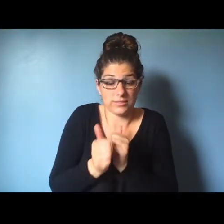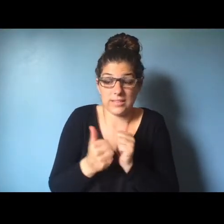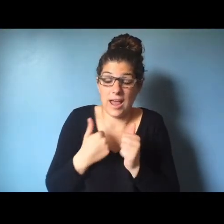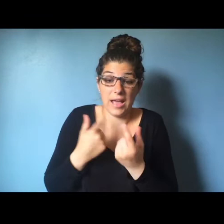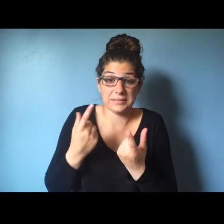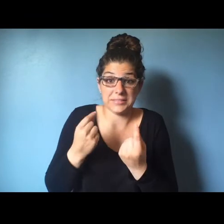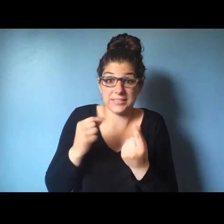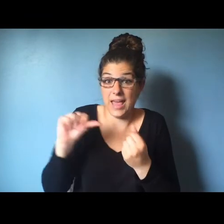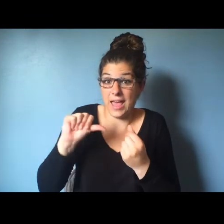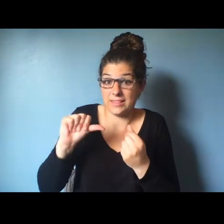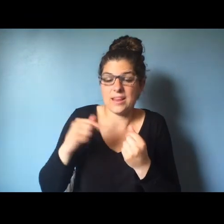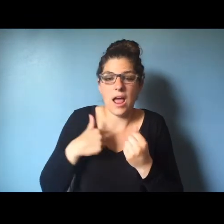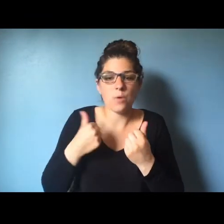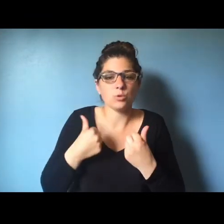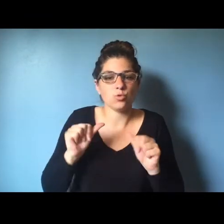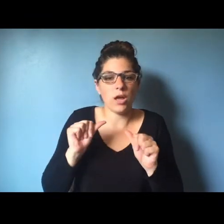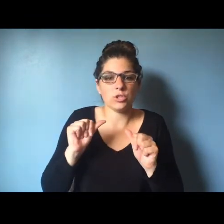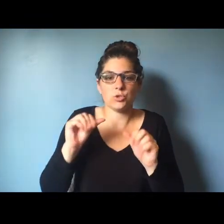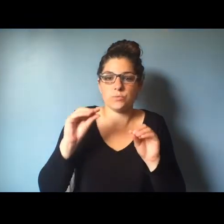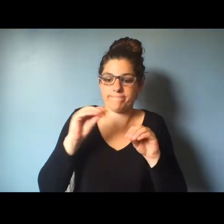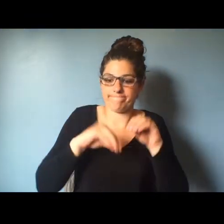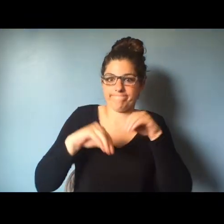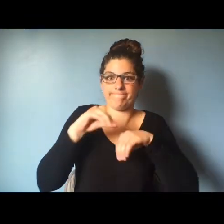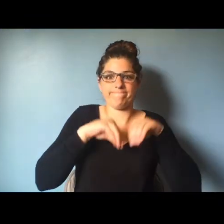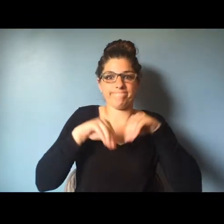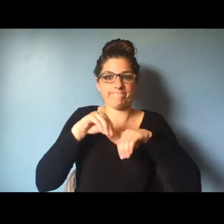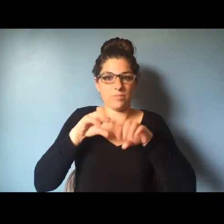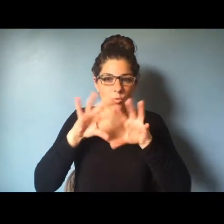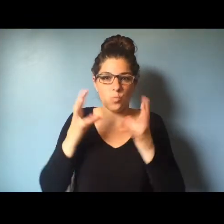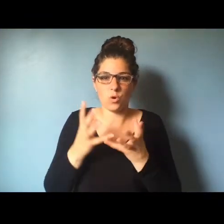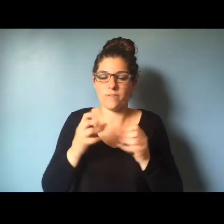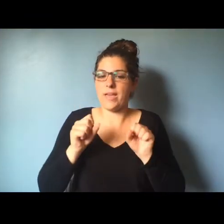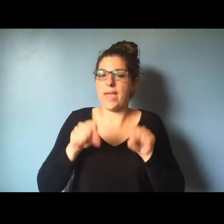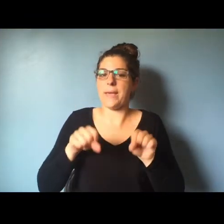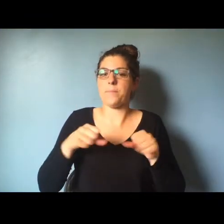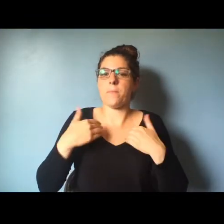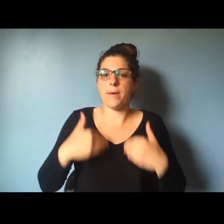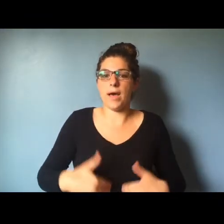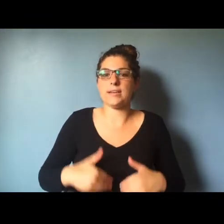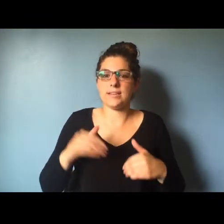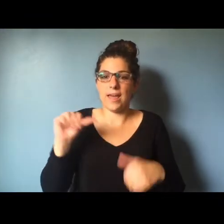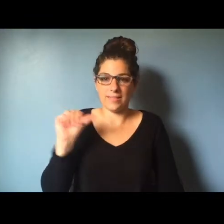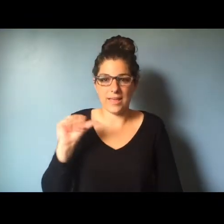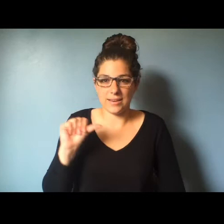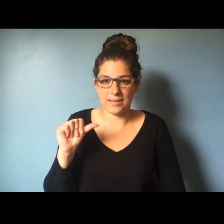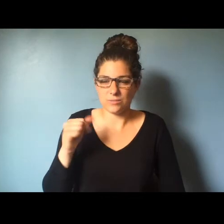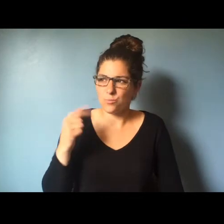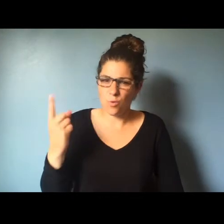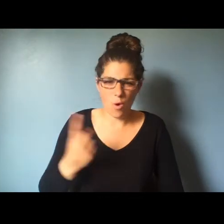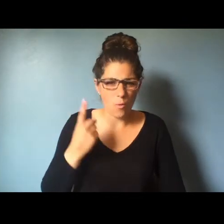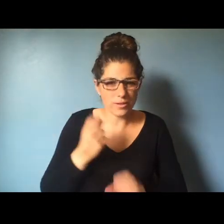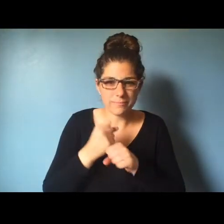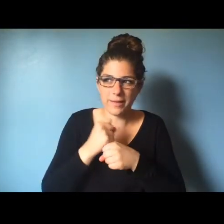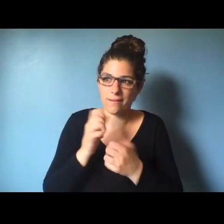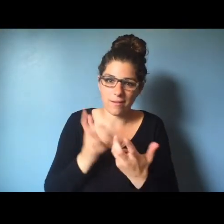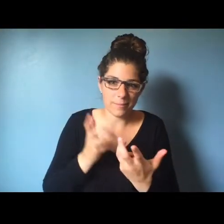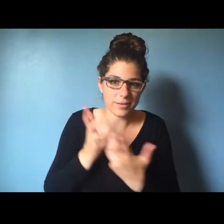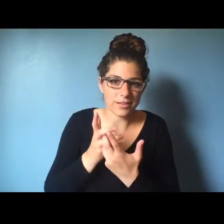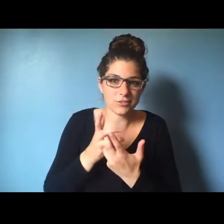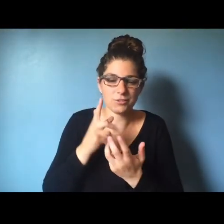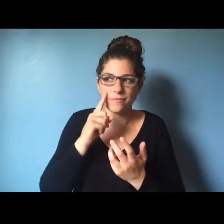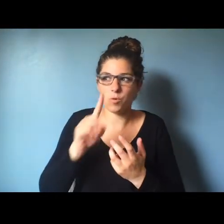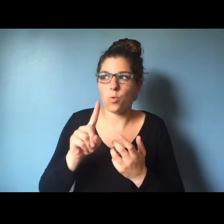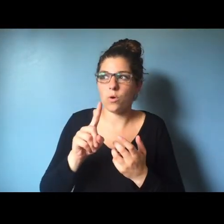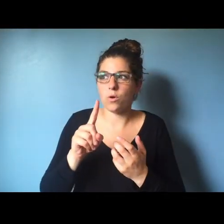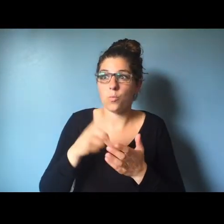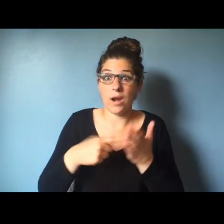an athlete is I would try to fit into the world of able-bodied athletics, and we would always make accommodations for, you know,